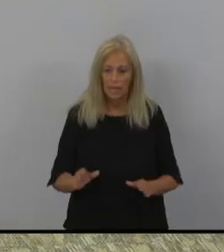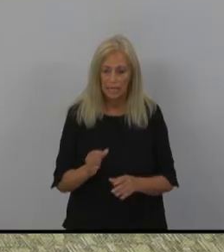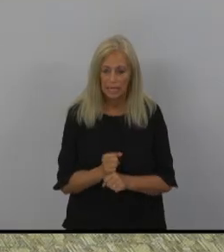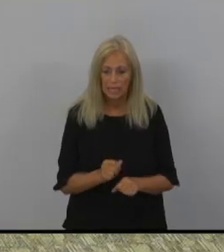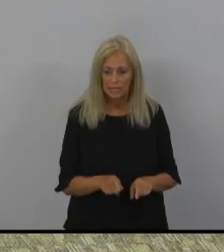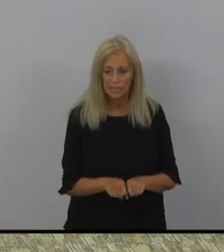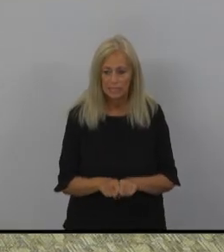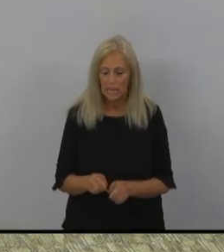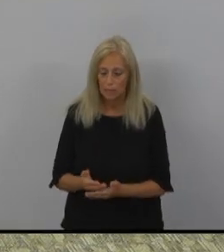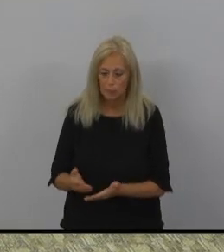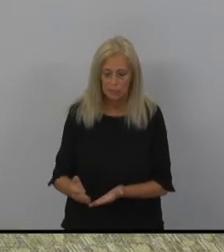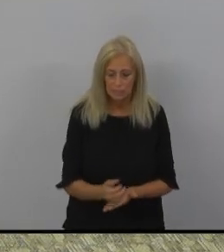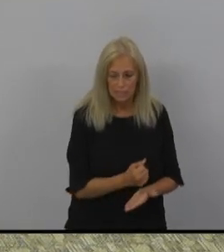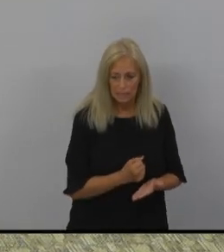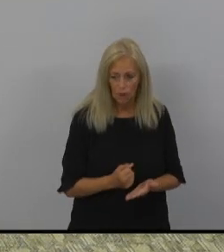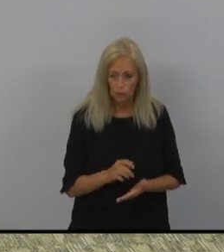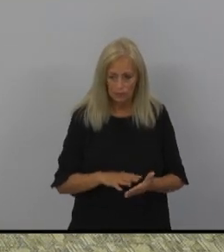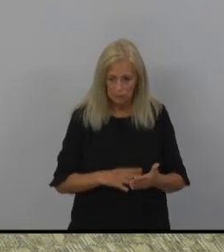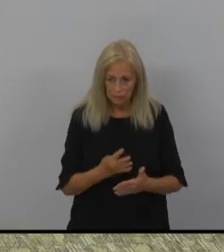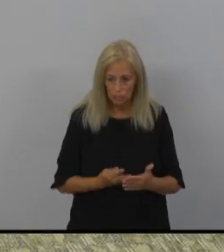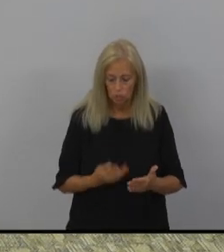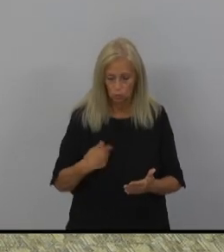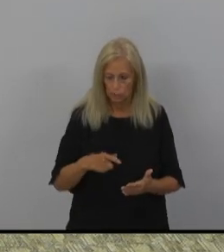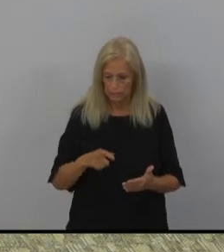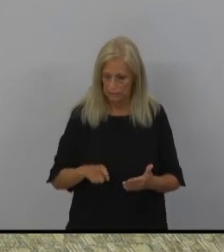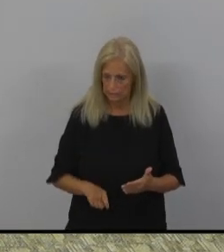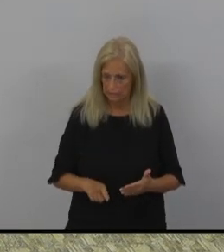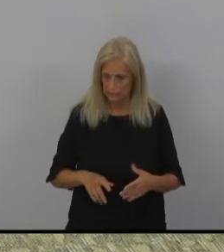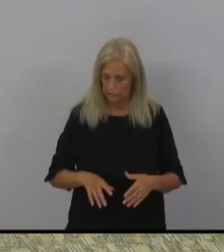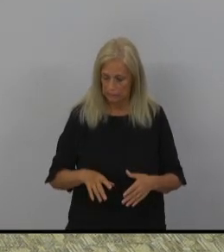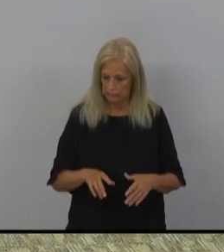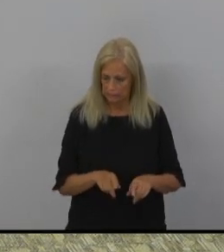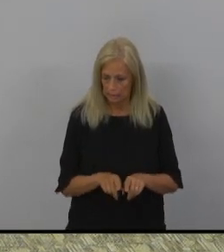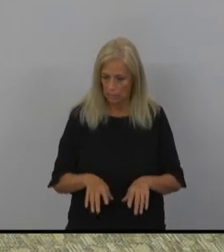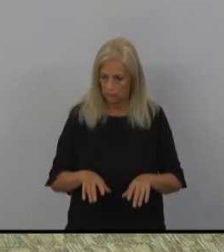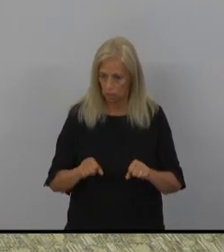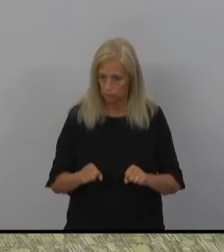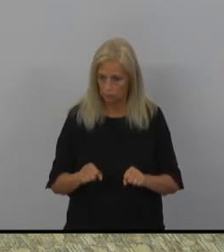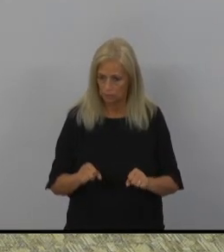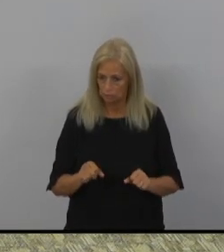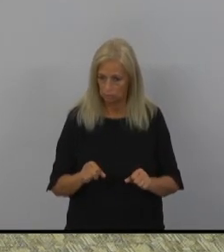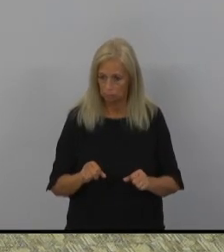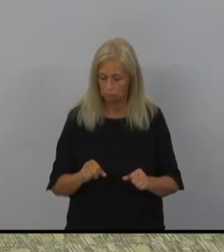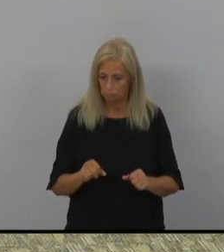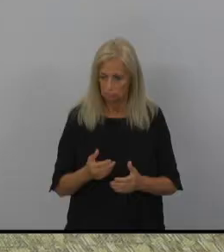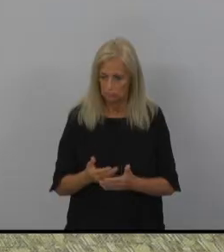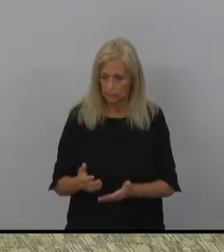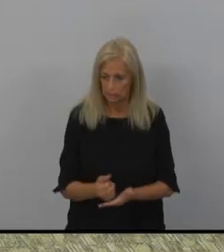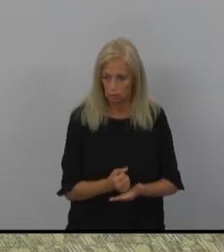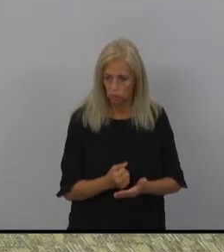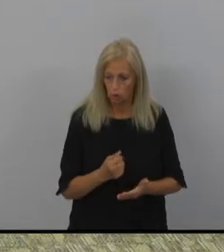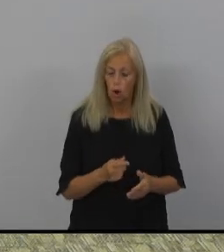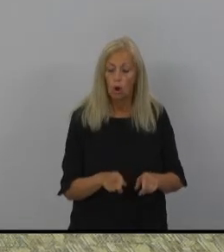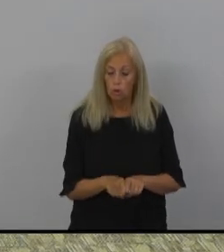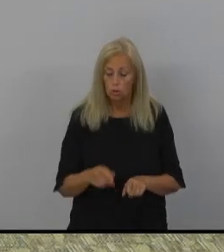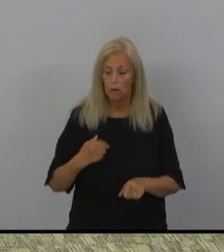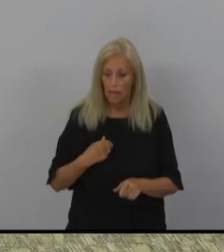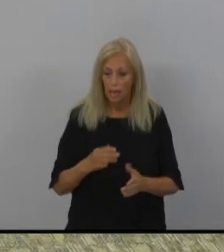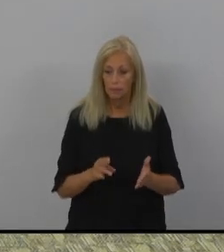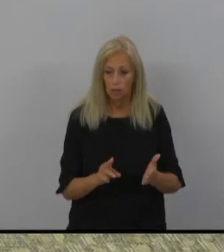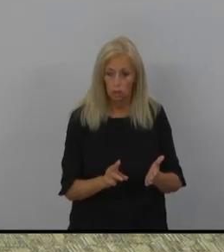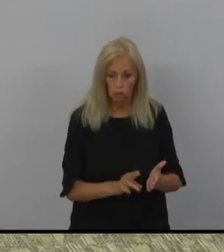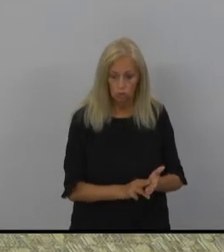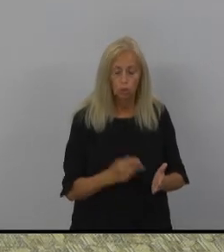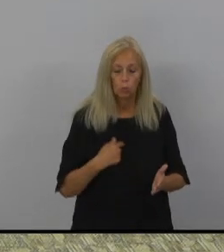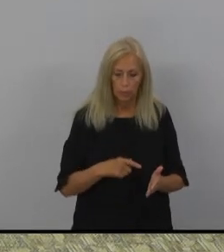We have to have an adopted salary schedule, and we could probably, we also have a contract. We